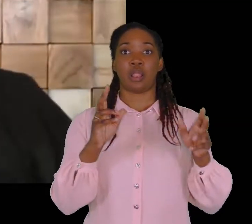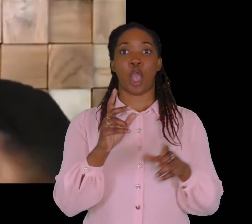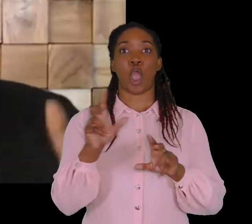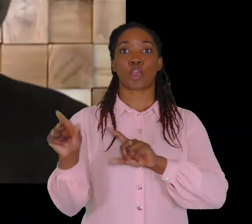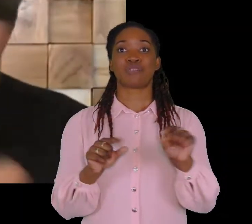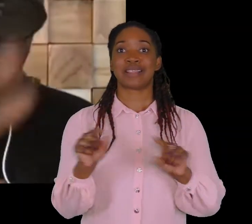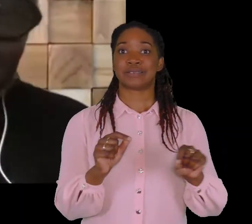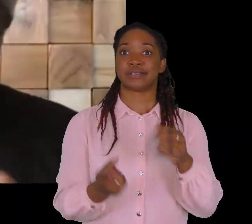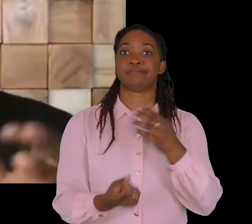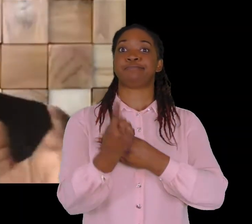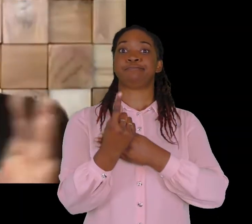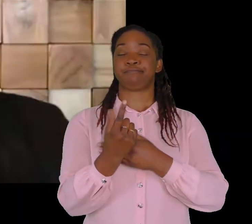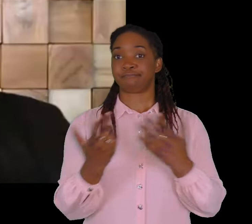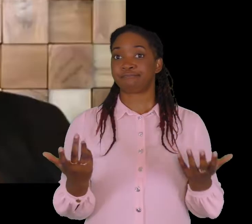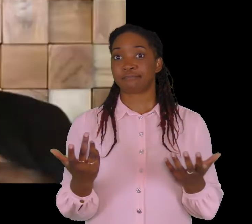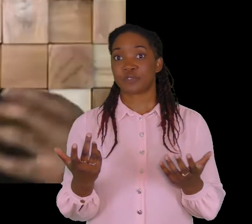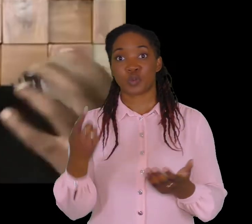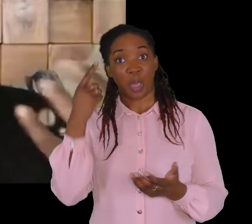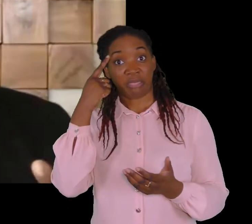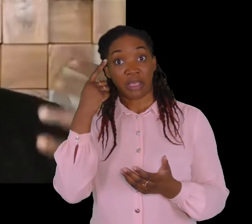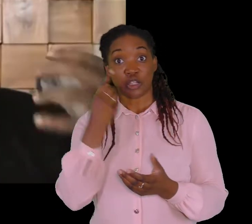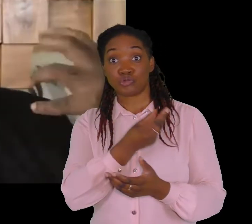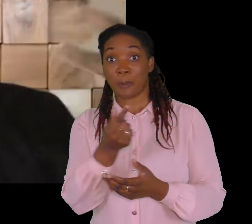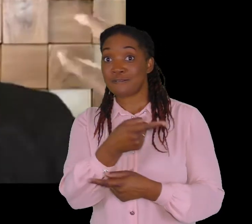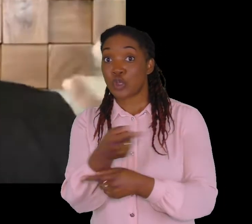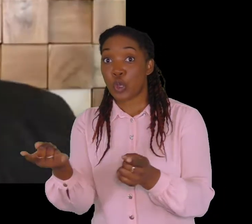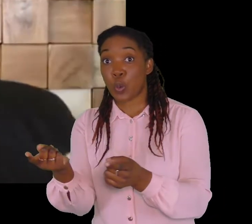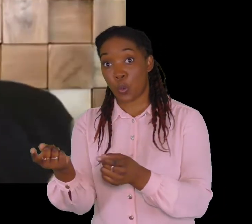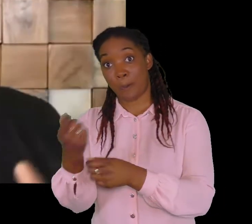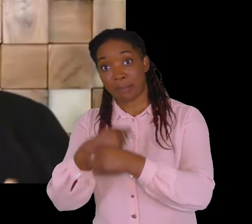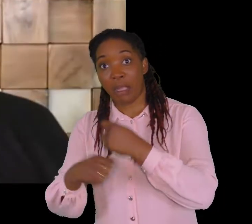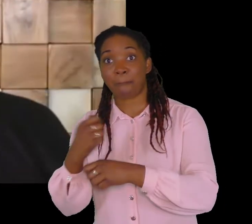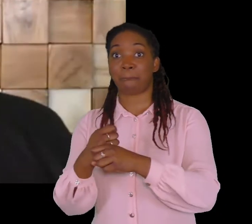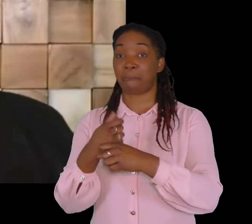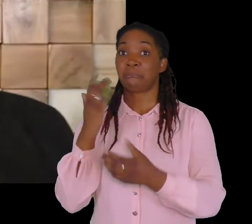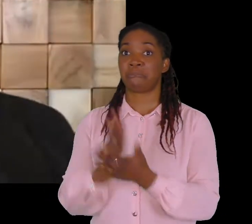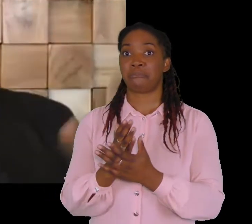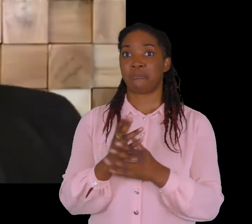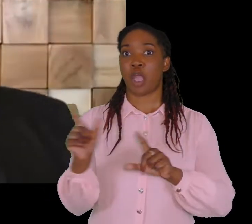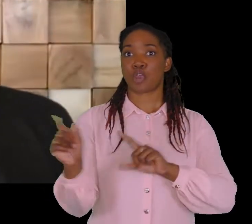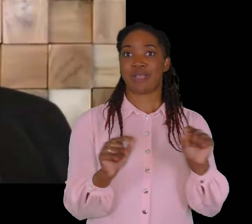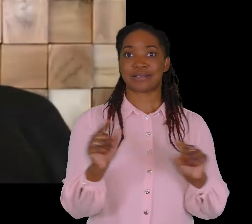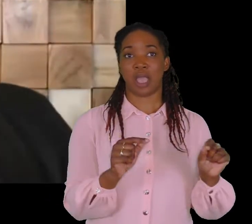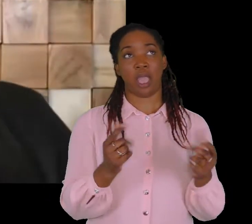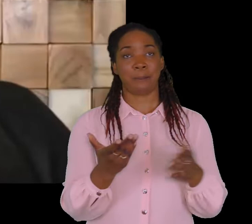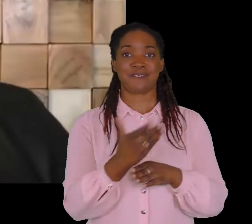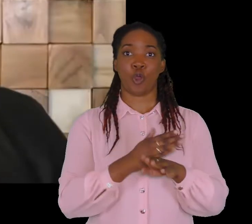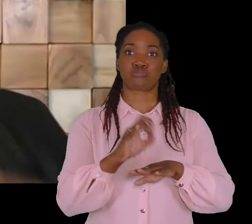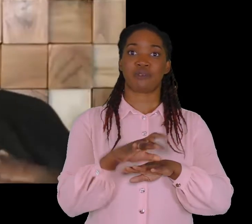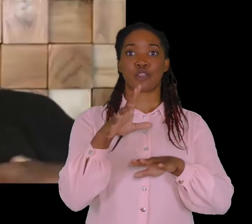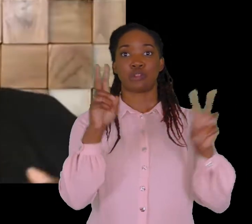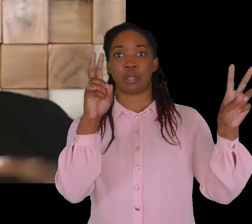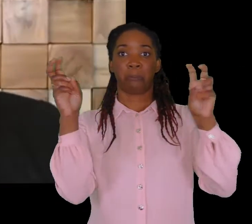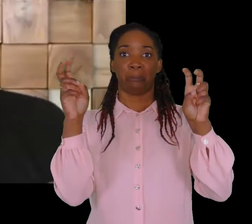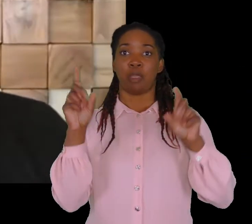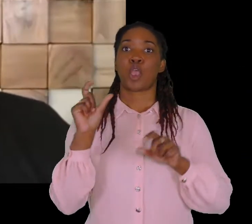into, perhaps Shaheen, I'm just joking, but you know, before the kind of curators came in to tell you how to do this and do that and do this. So there's